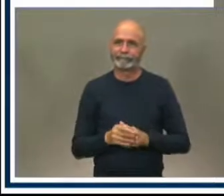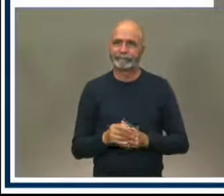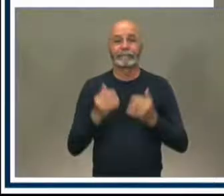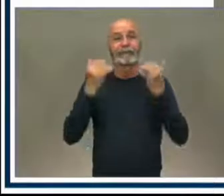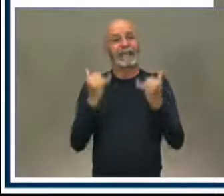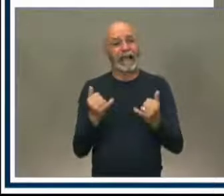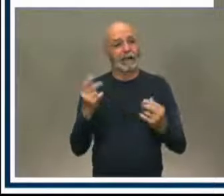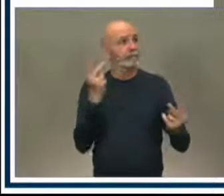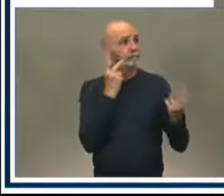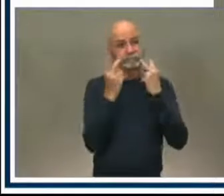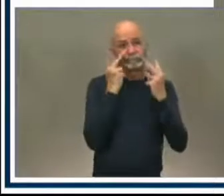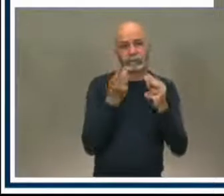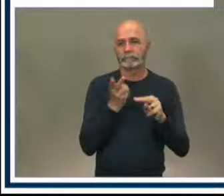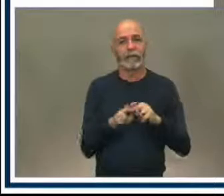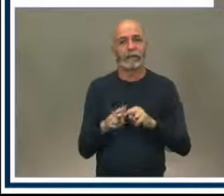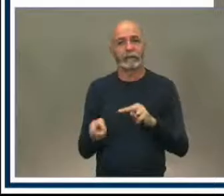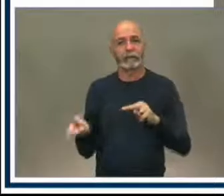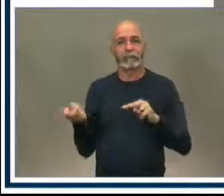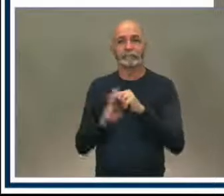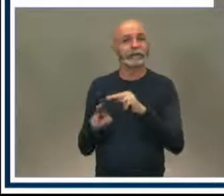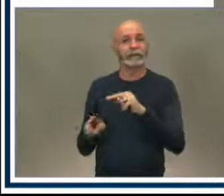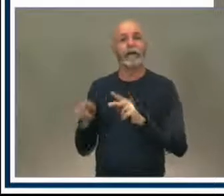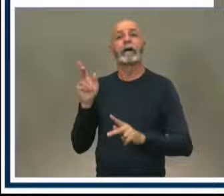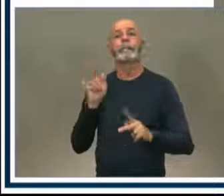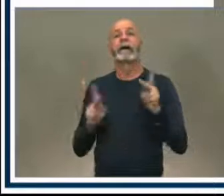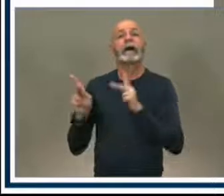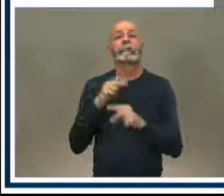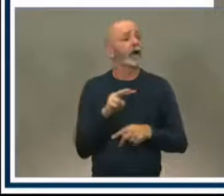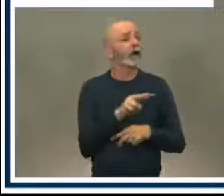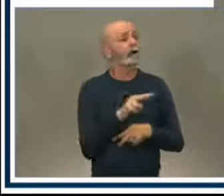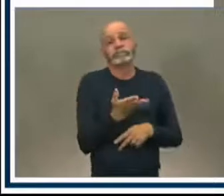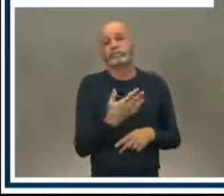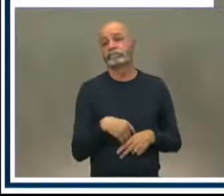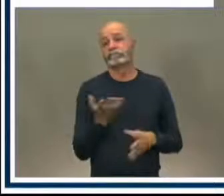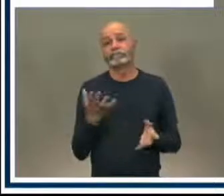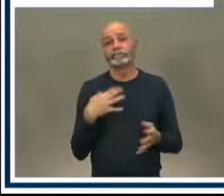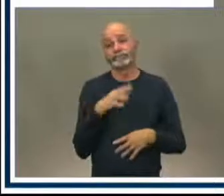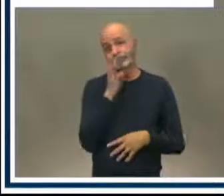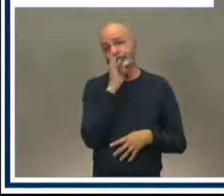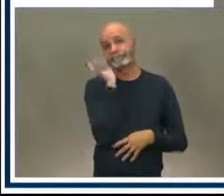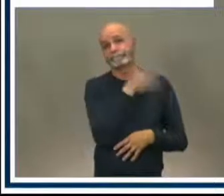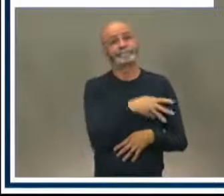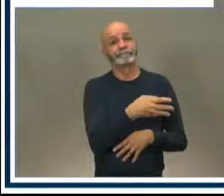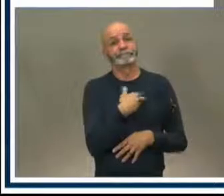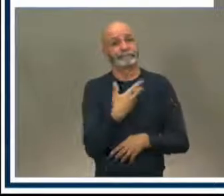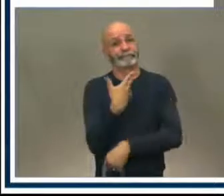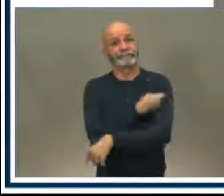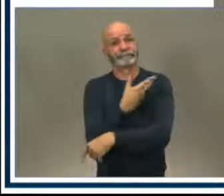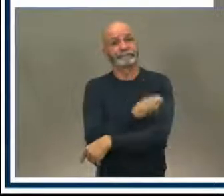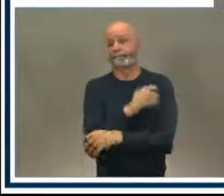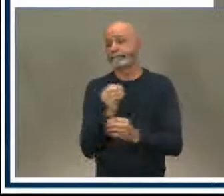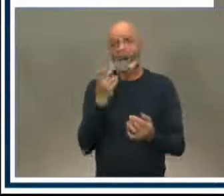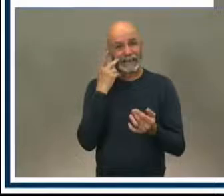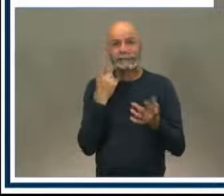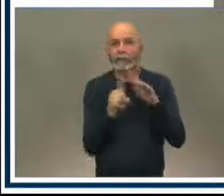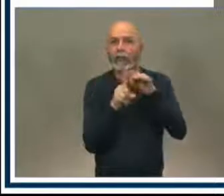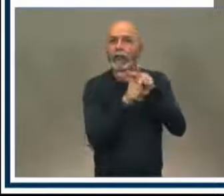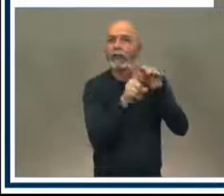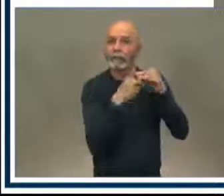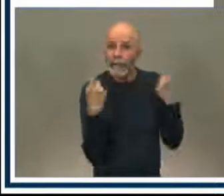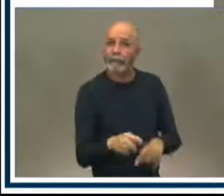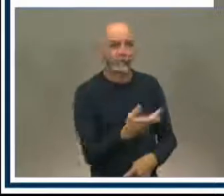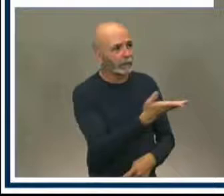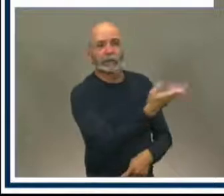shows what happens when people choose not to be vaccinated. So I'm cautiously optimistic that we are